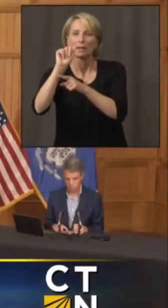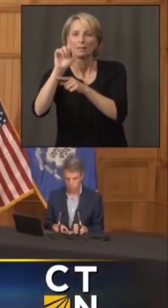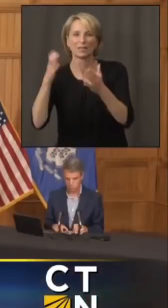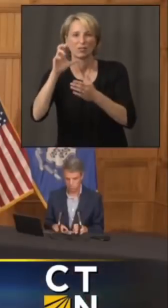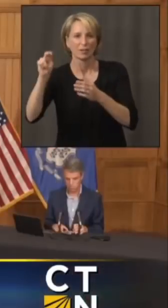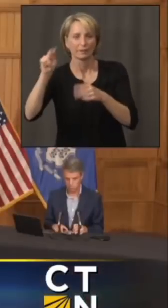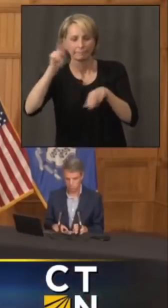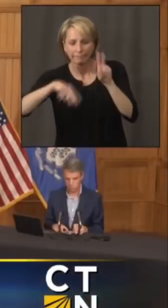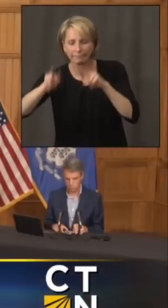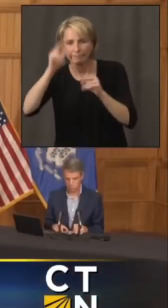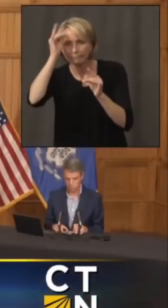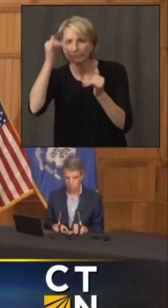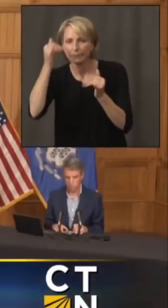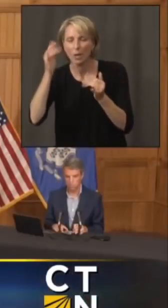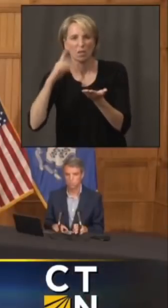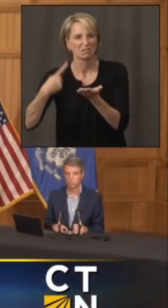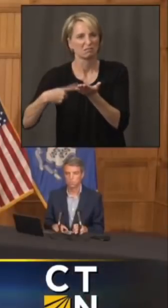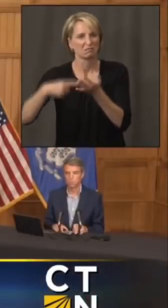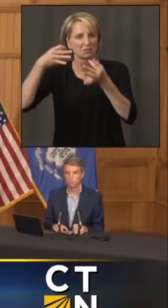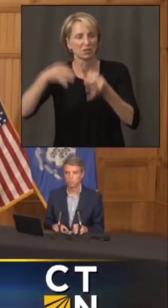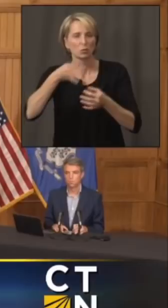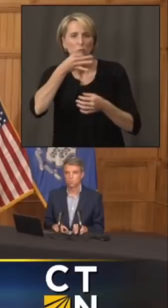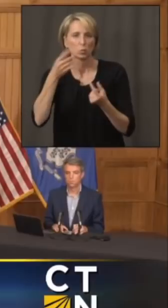Thank you, Paul, and thank you, Governor.